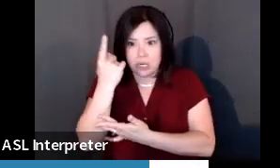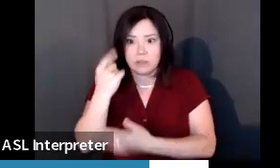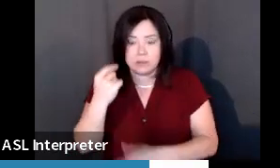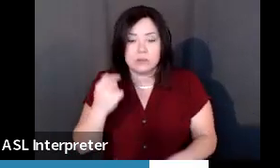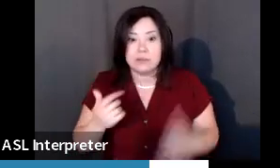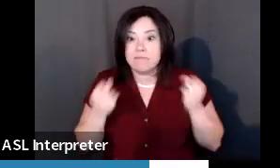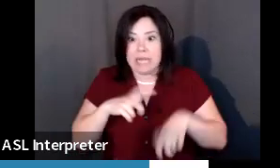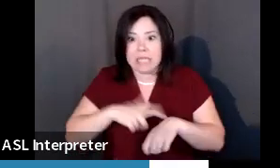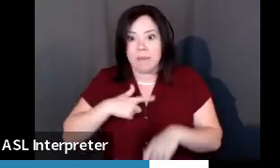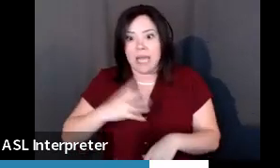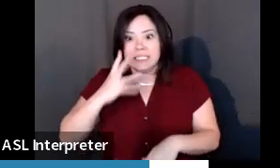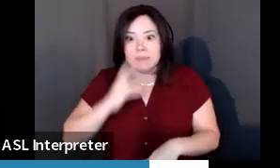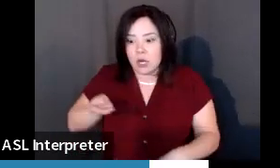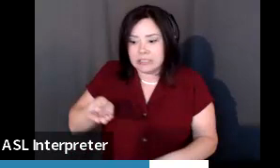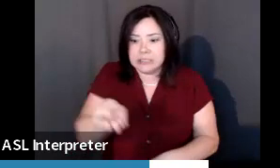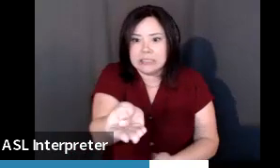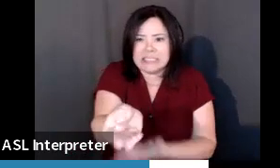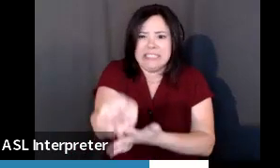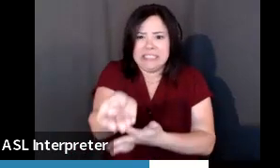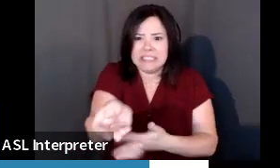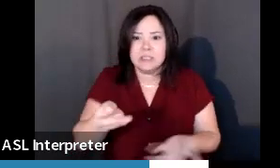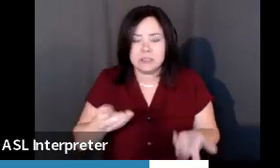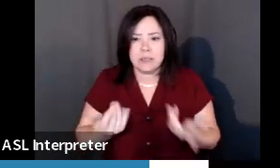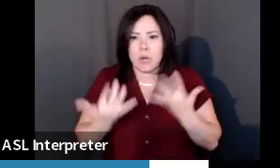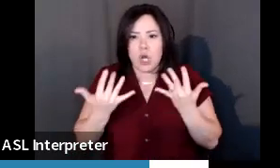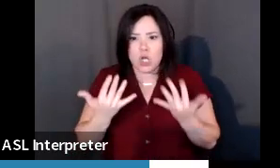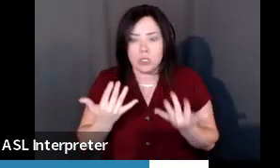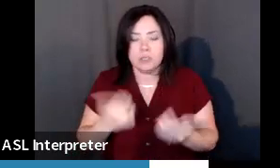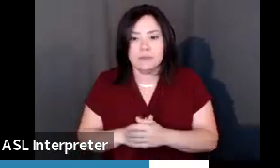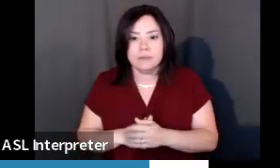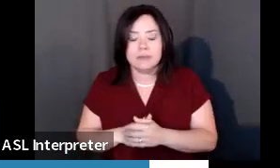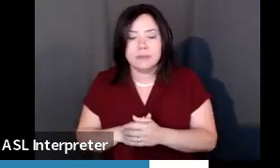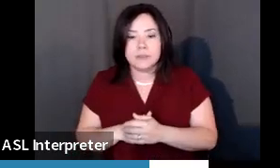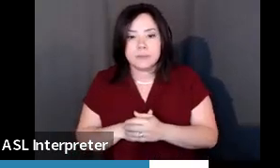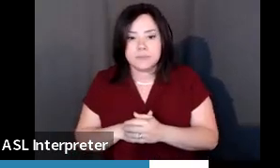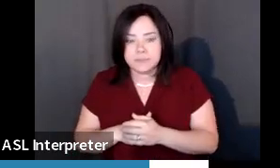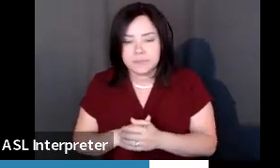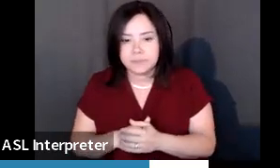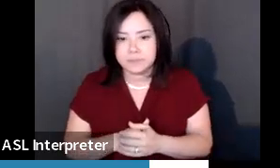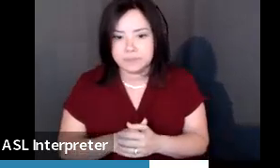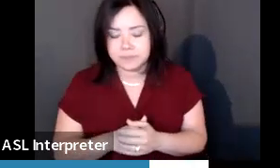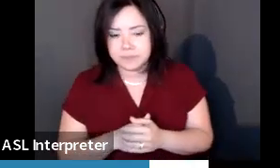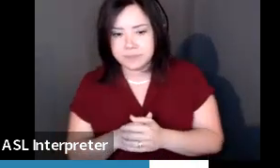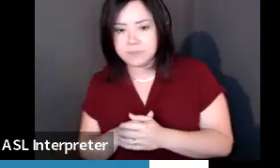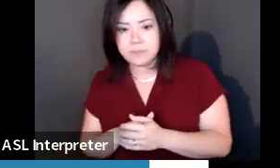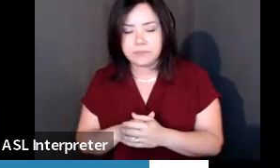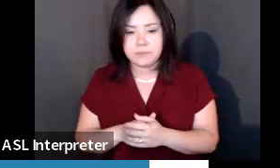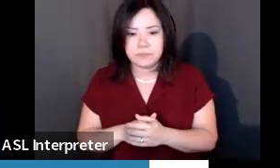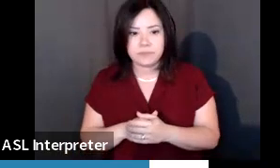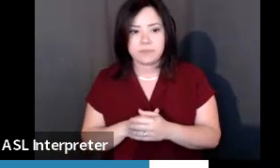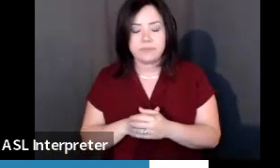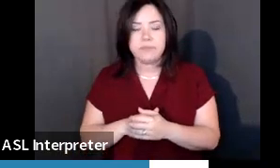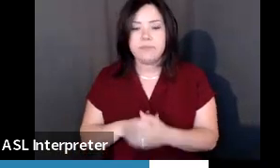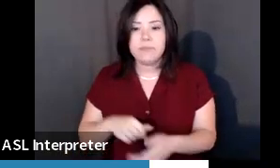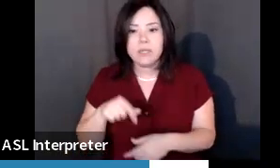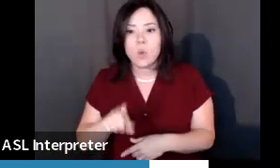of burnt my wrist or kind of my forearm a little bit just by accidentally touching that oven rack.